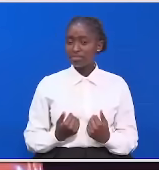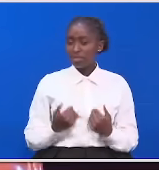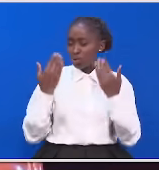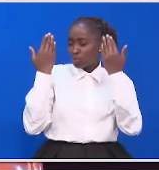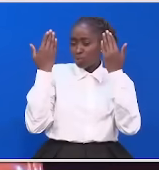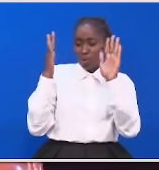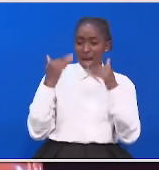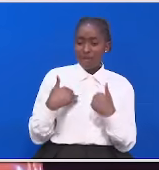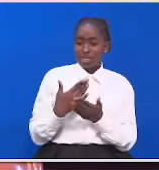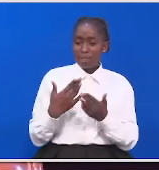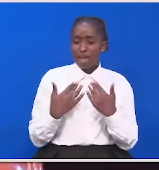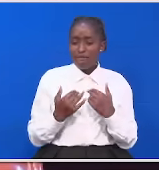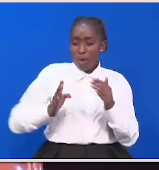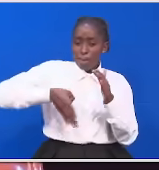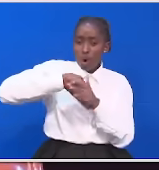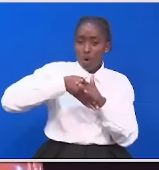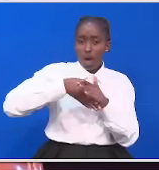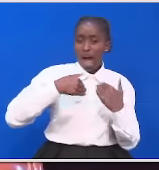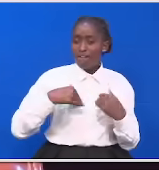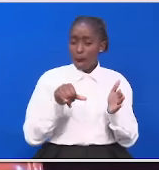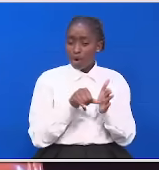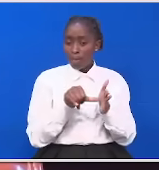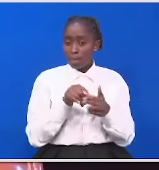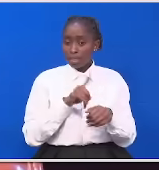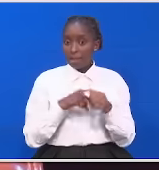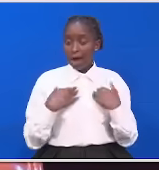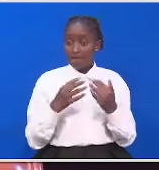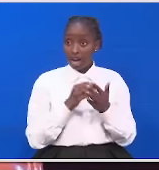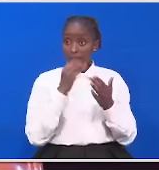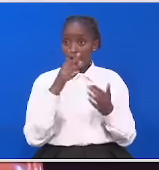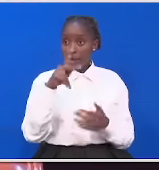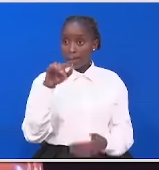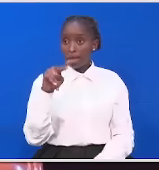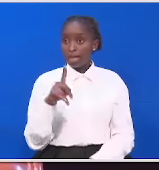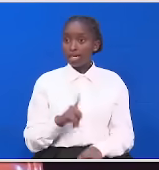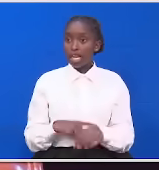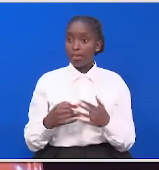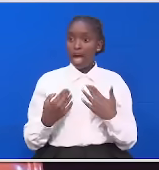there was some resistance. That pin, there was some problem with removing the pin. When it finally got off,